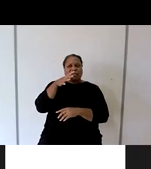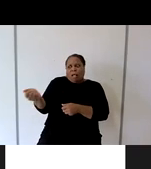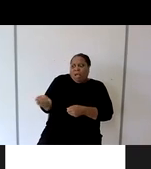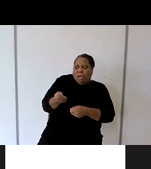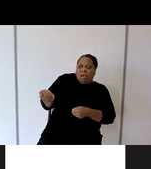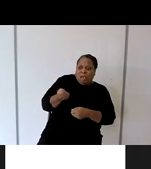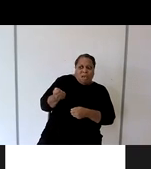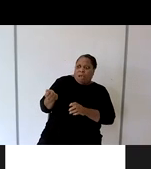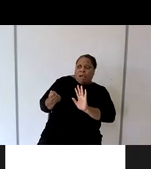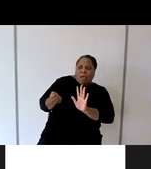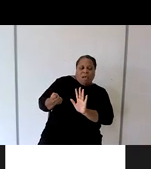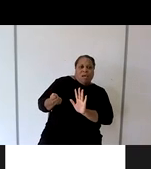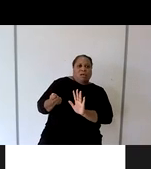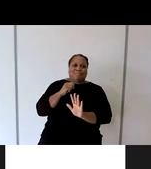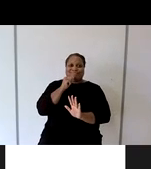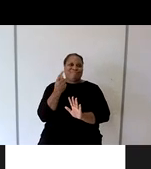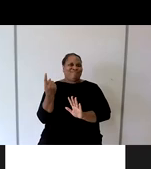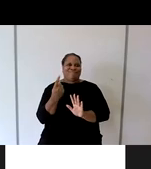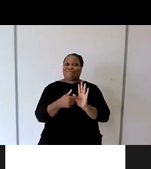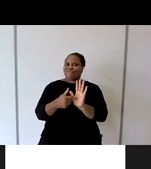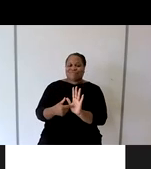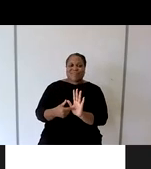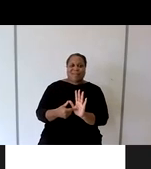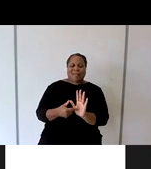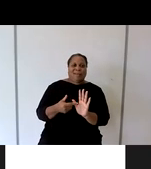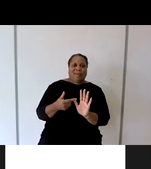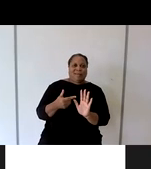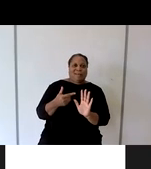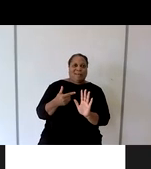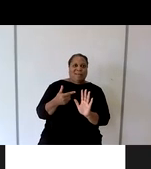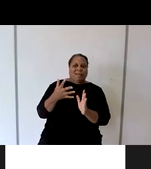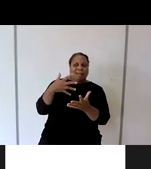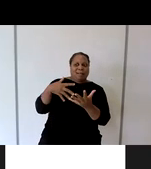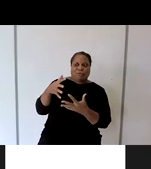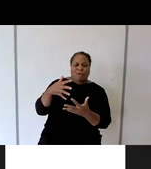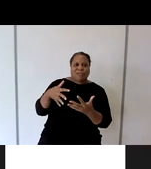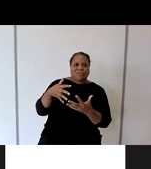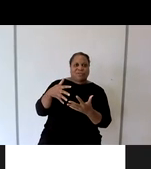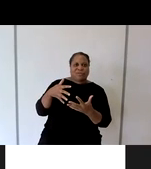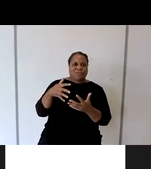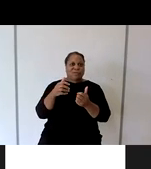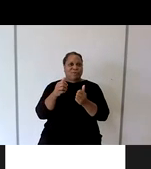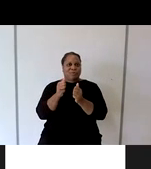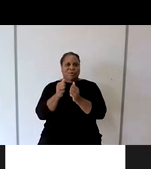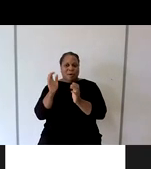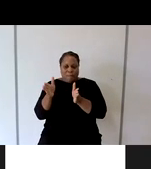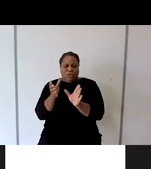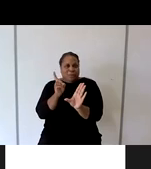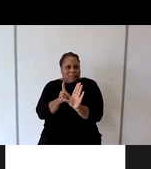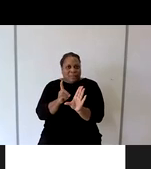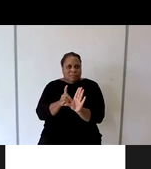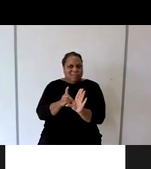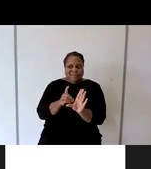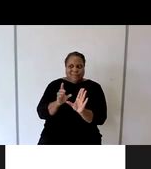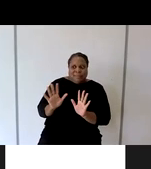me. And that just perpetuates that, you know, interacting with a person with a disability isn't okay to